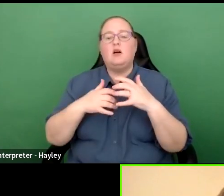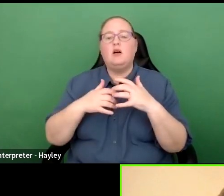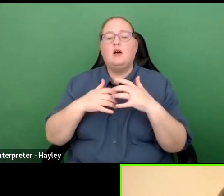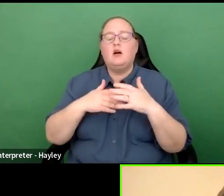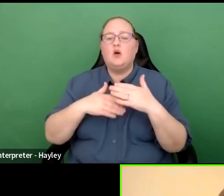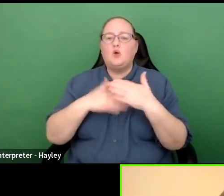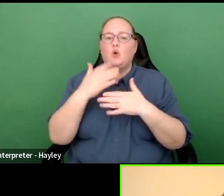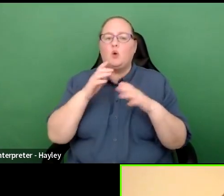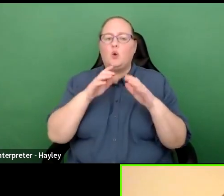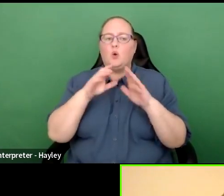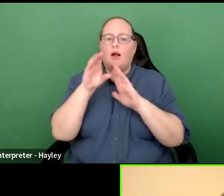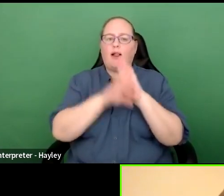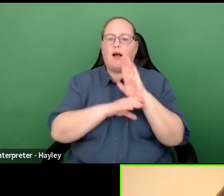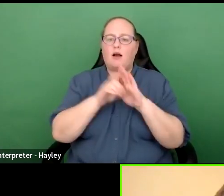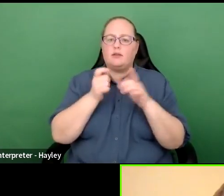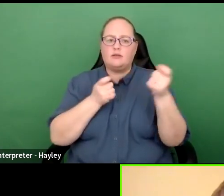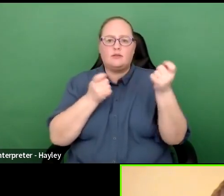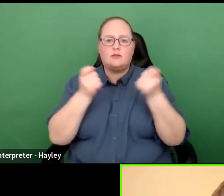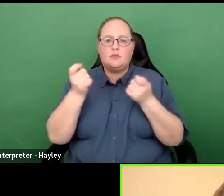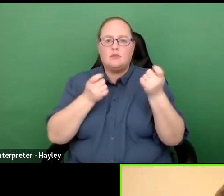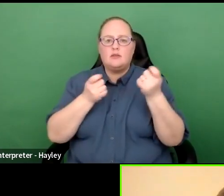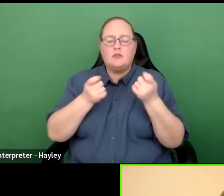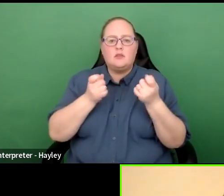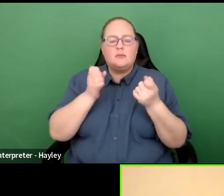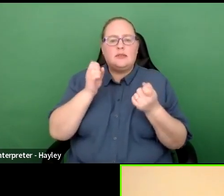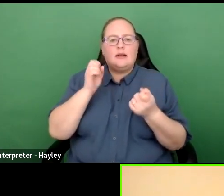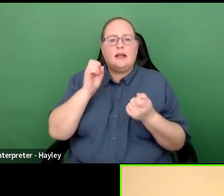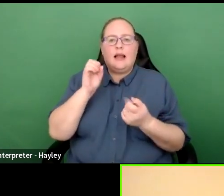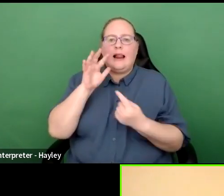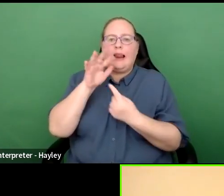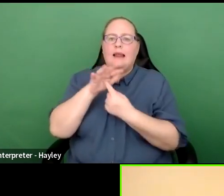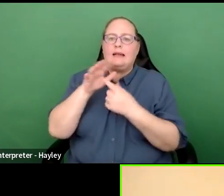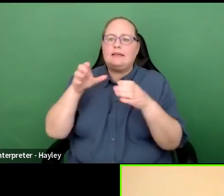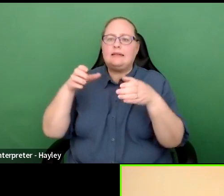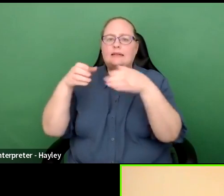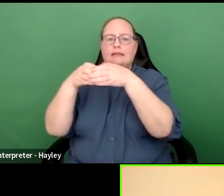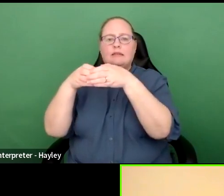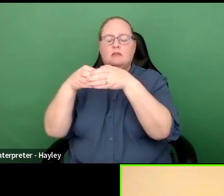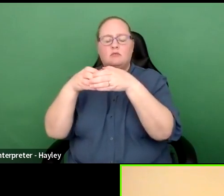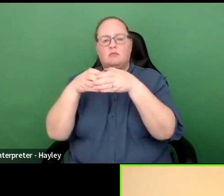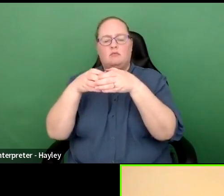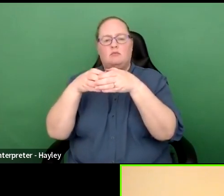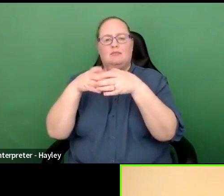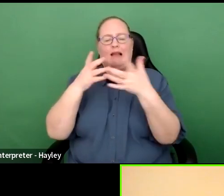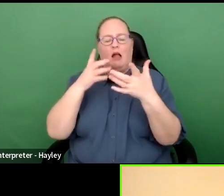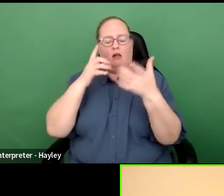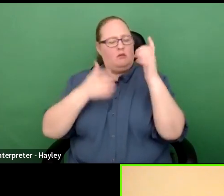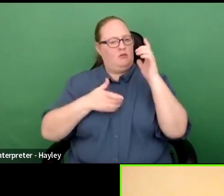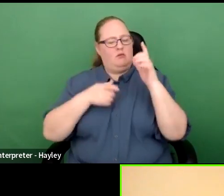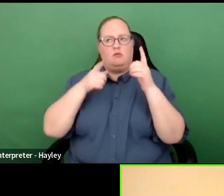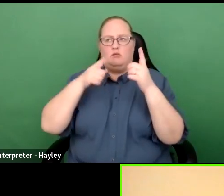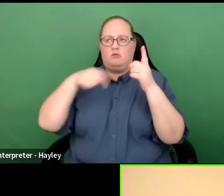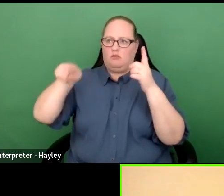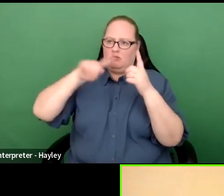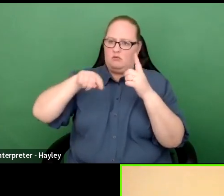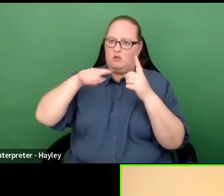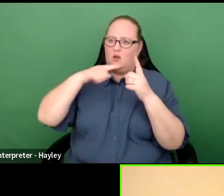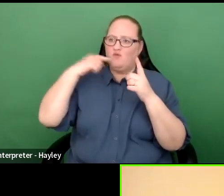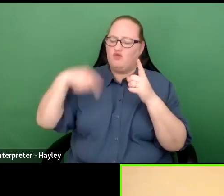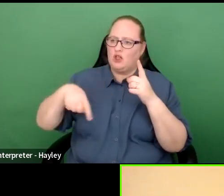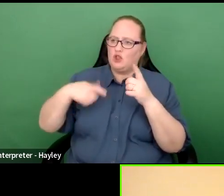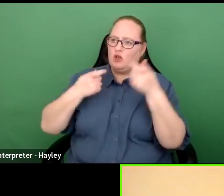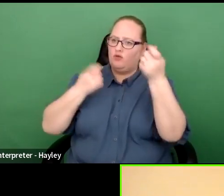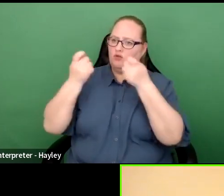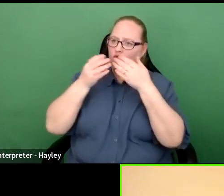this notion of elites. And now we have to call them elites who rule Russia today.